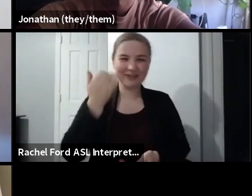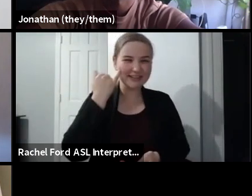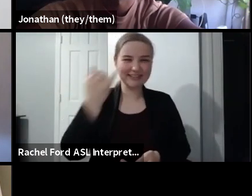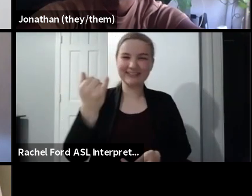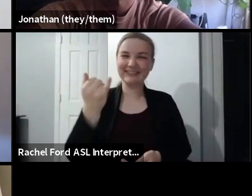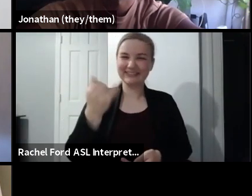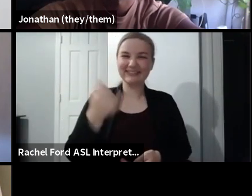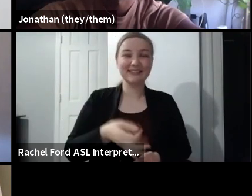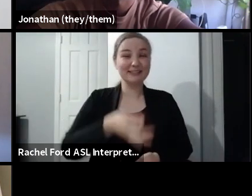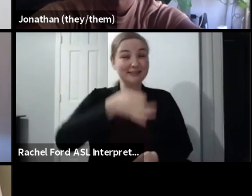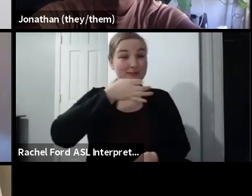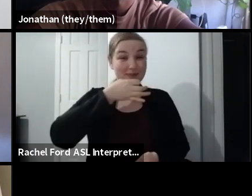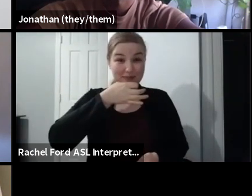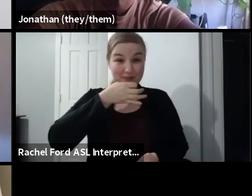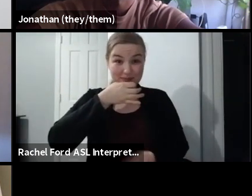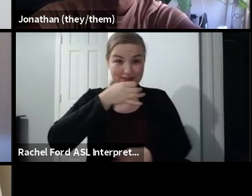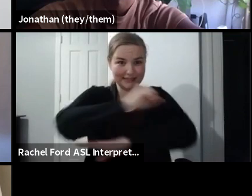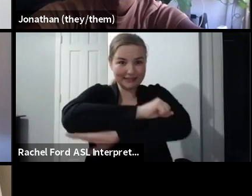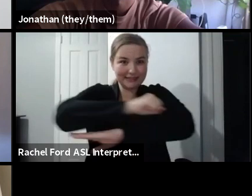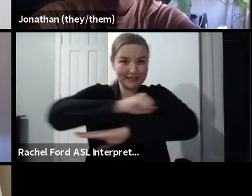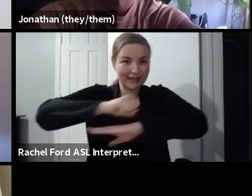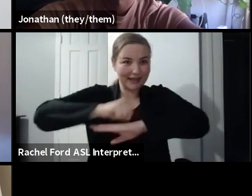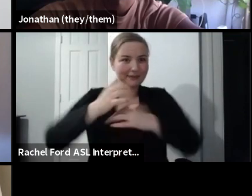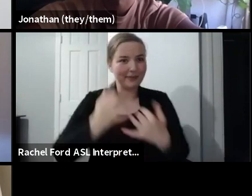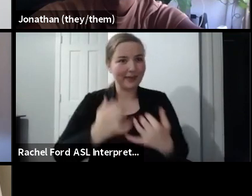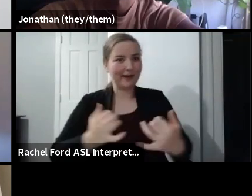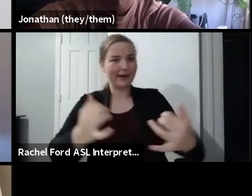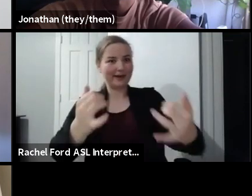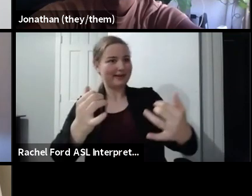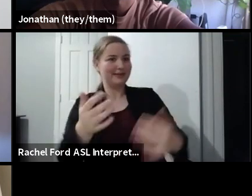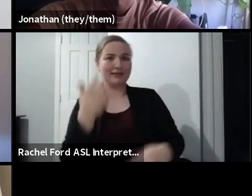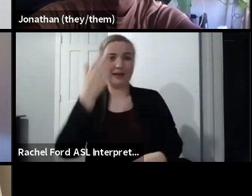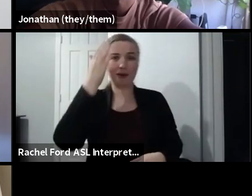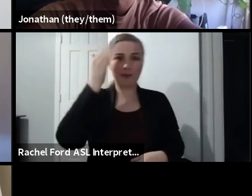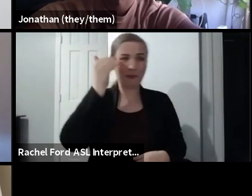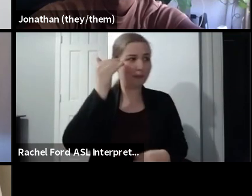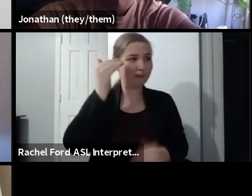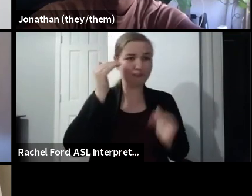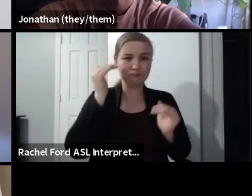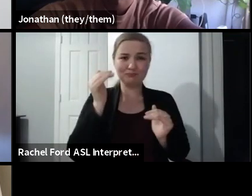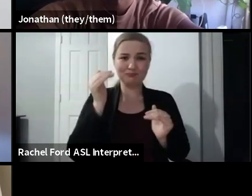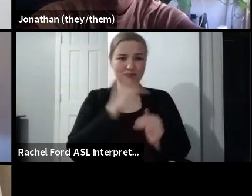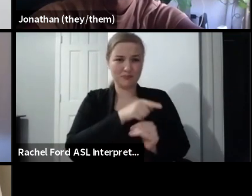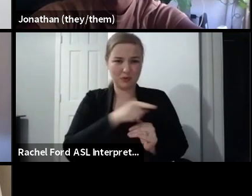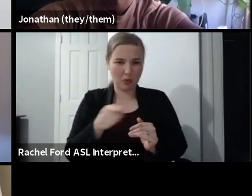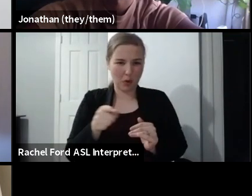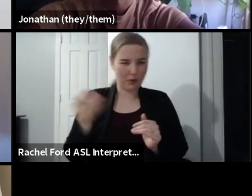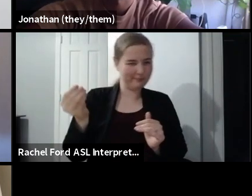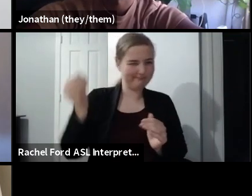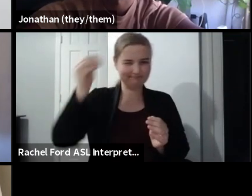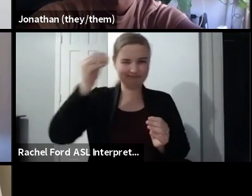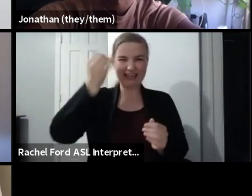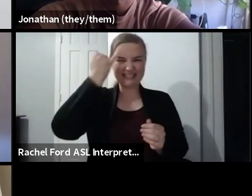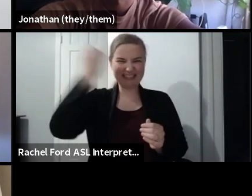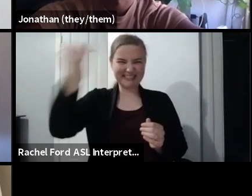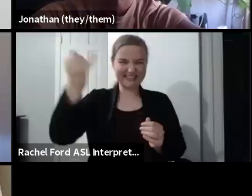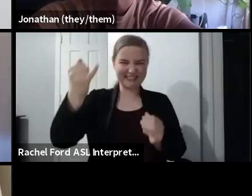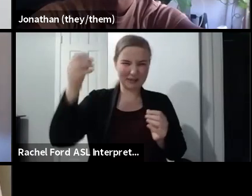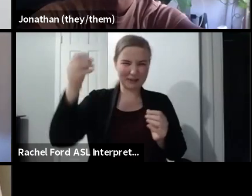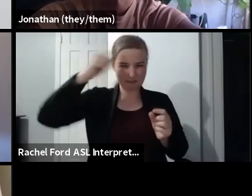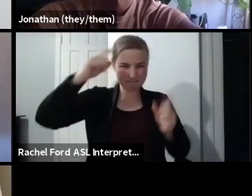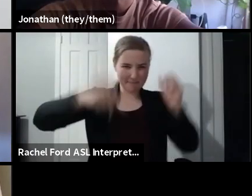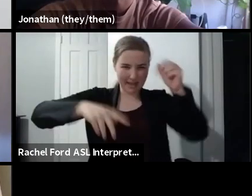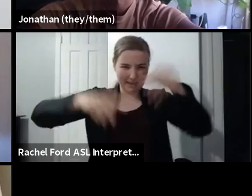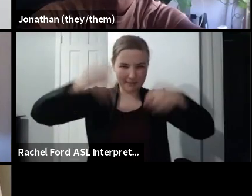to an actual stage, you all can share your ingredients and sort of collaborate together at some point. Because I think that's part of